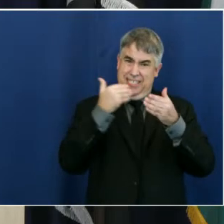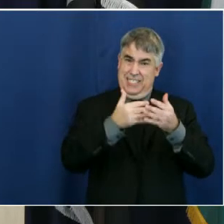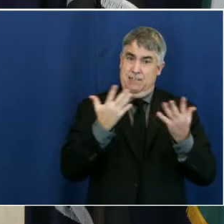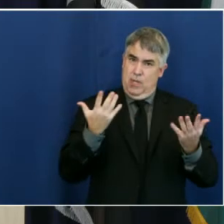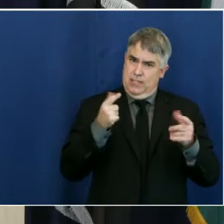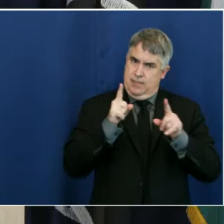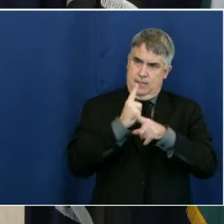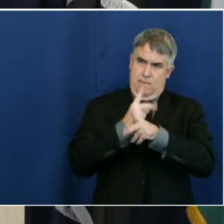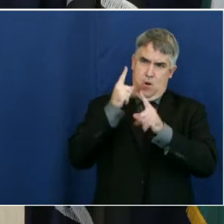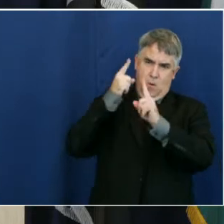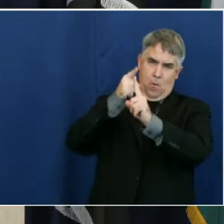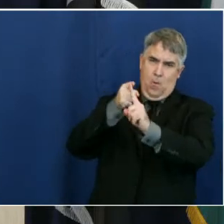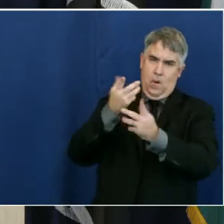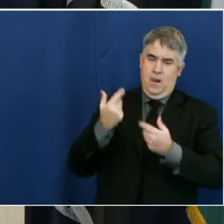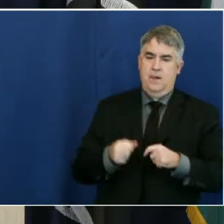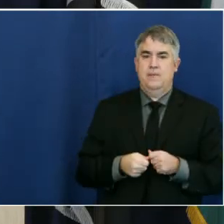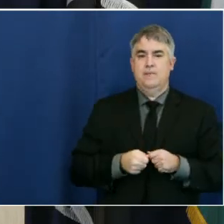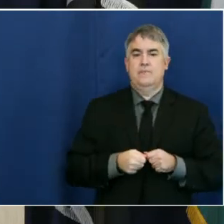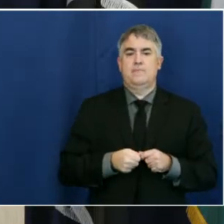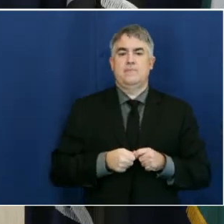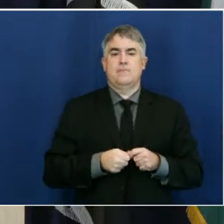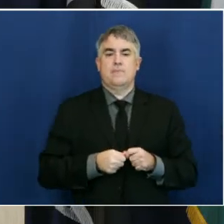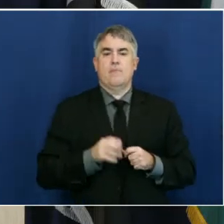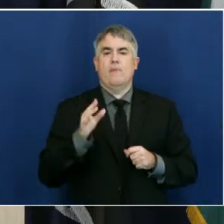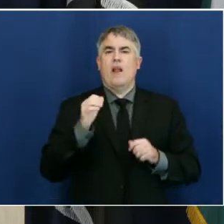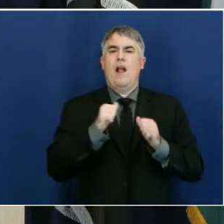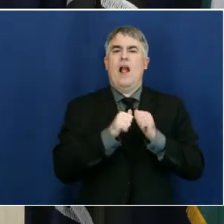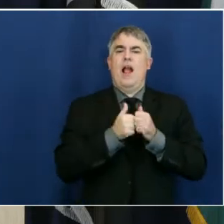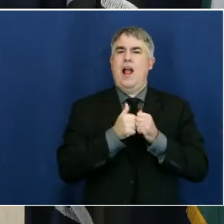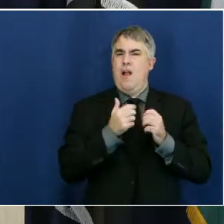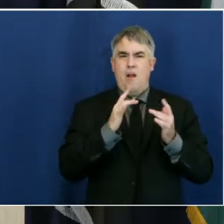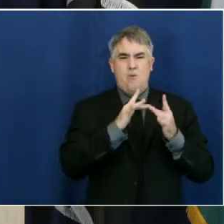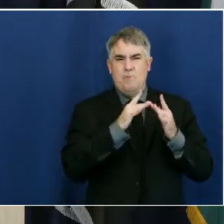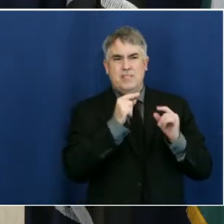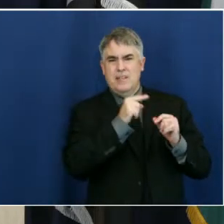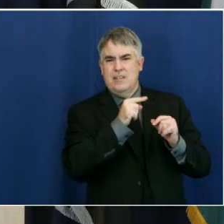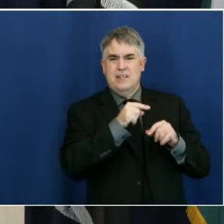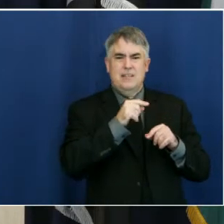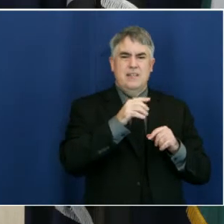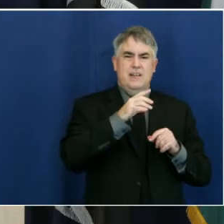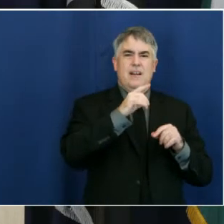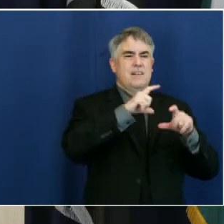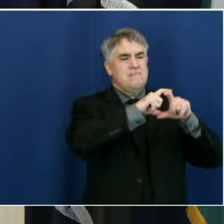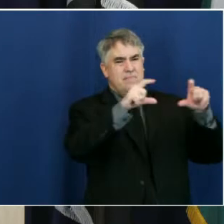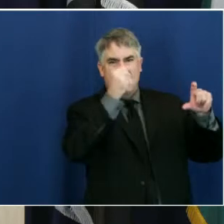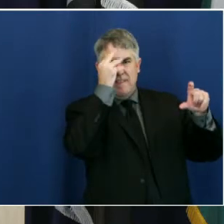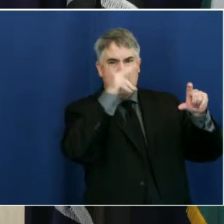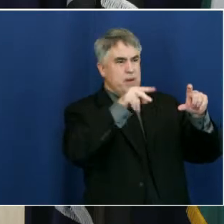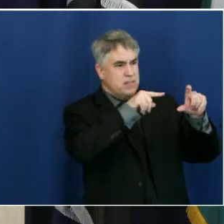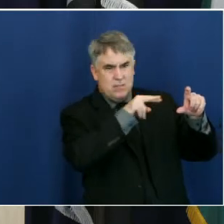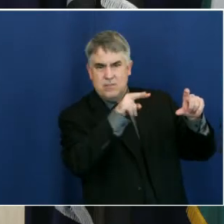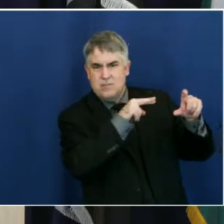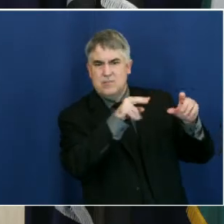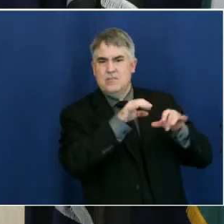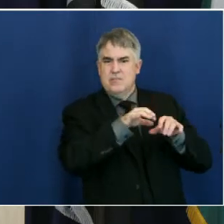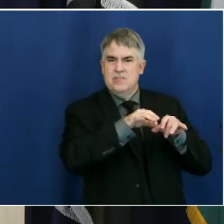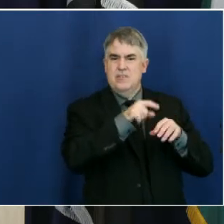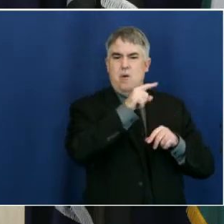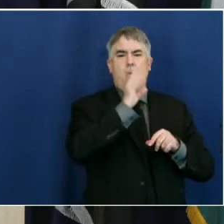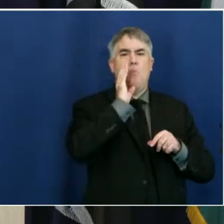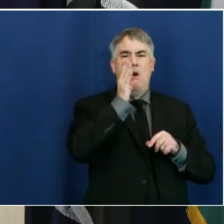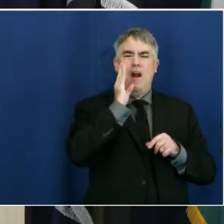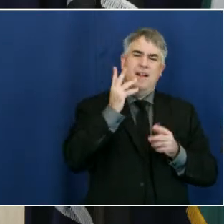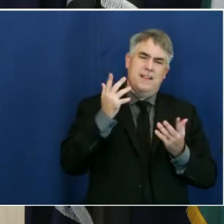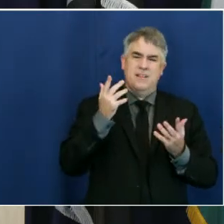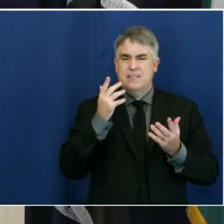with you in a minute is our dashboard, which we share the top line numbers, but our dashboard is now on the website